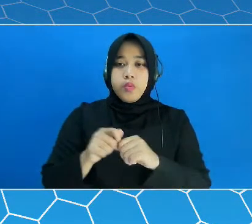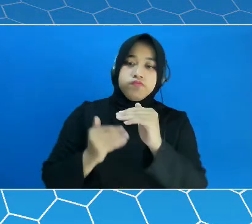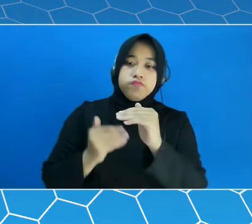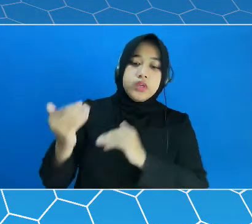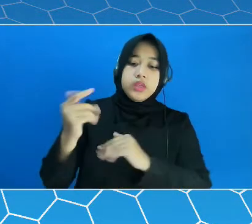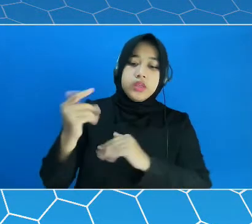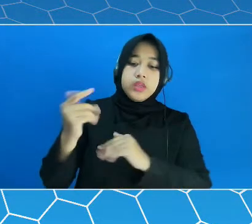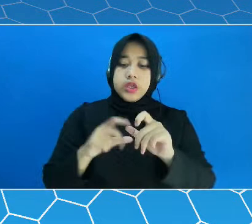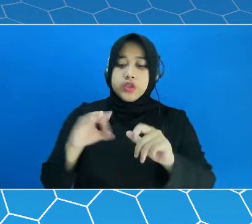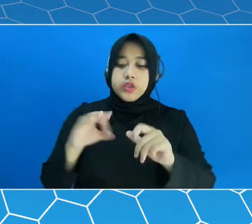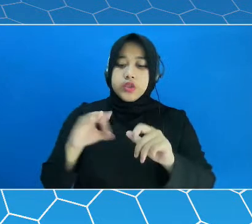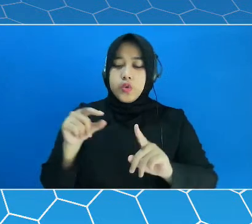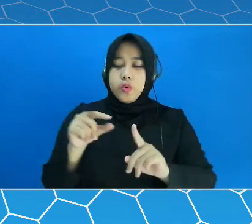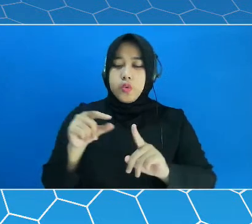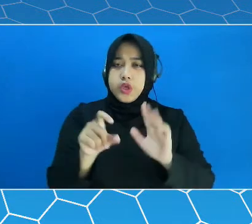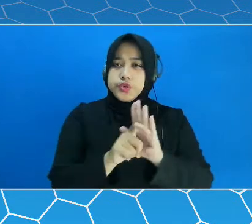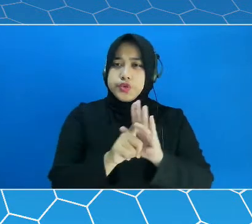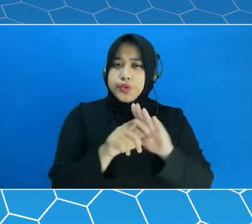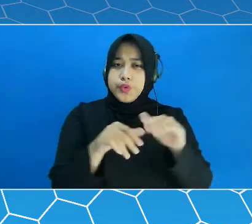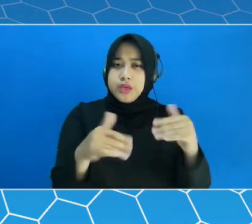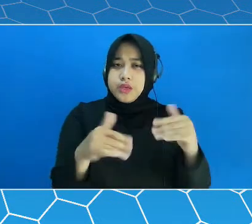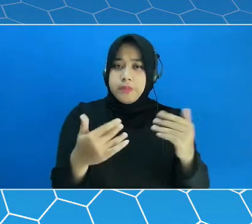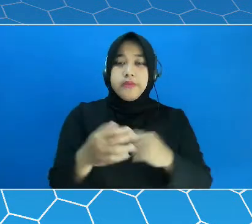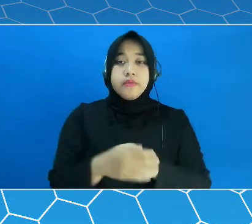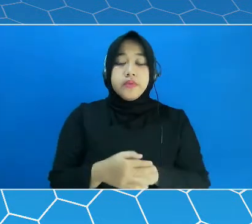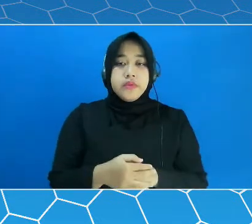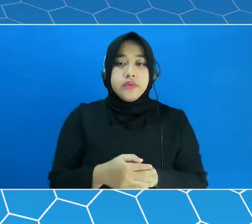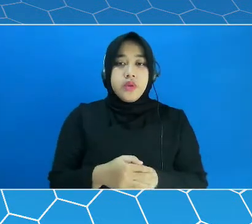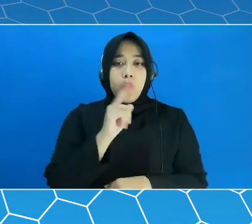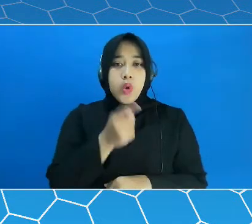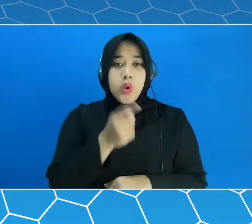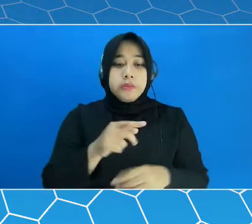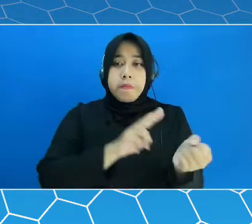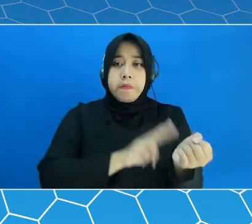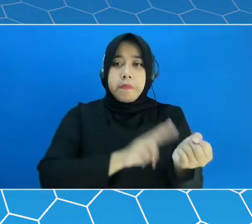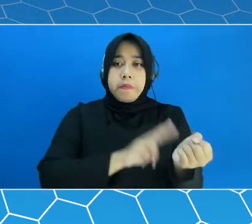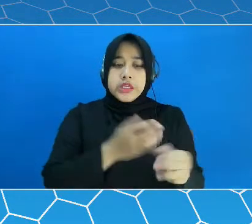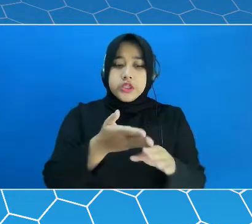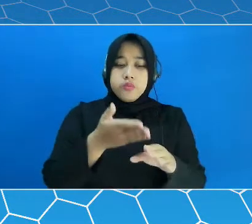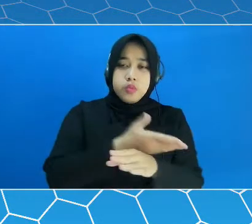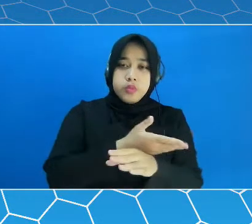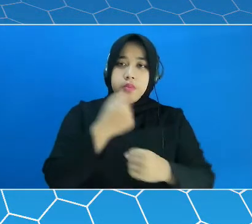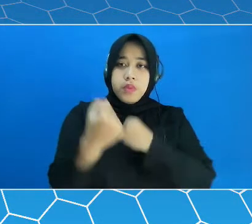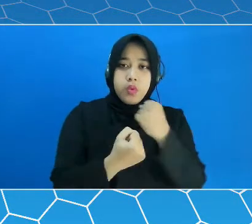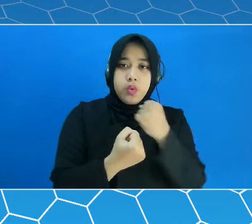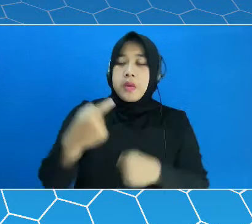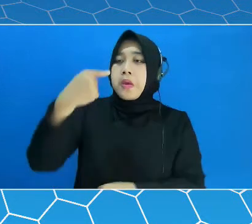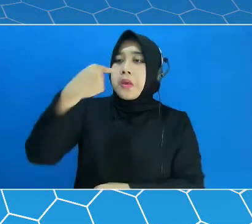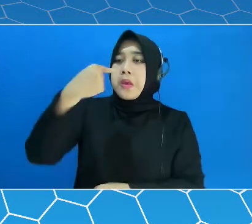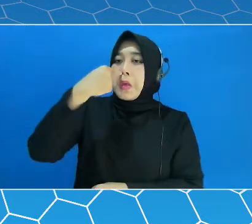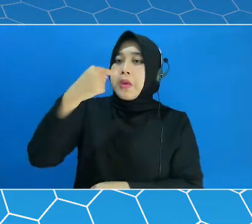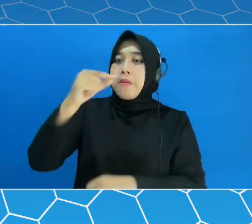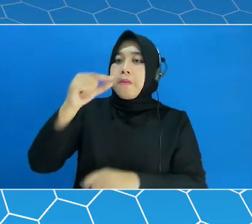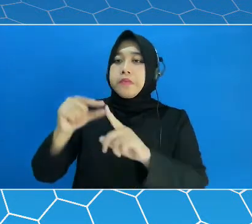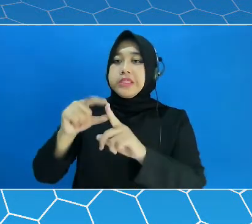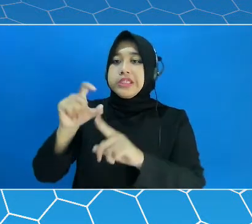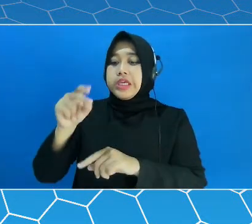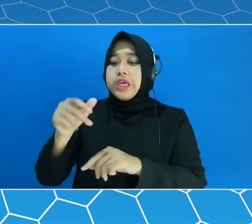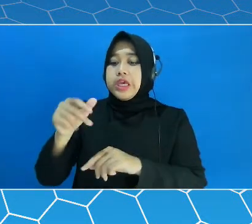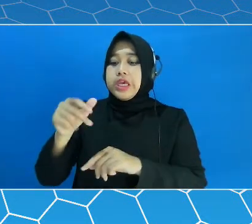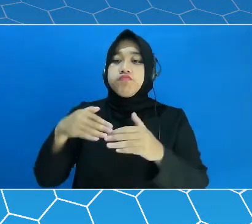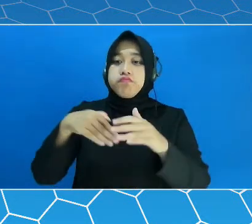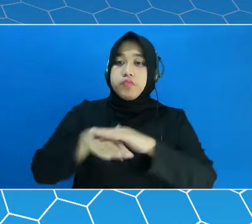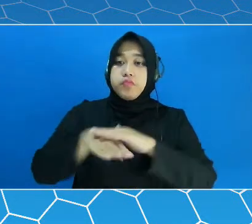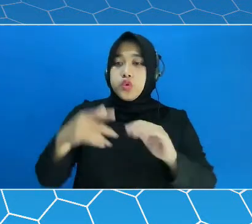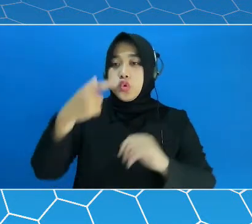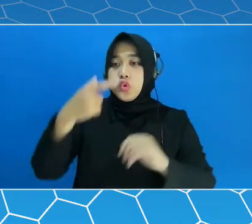require admission, they must have their PCR to test their COVID being tested prior for admission in order to reduce the risk of